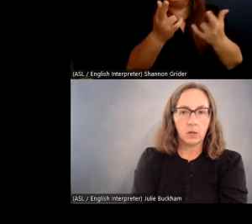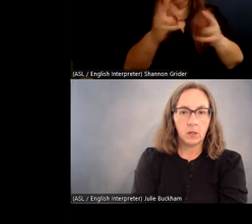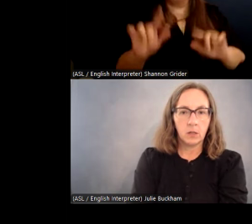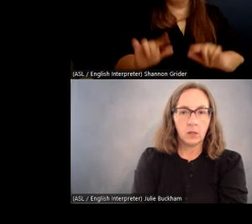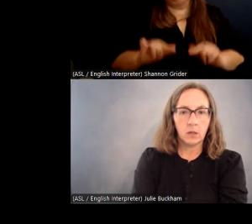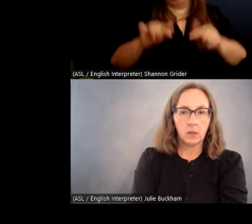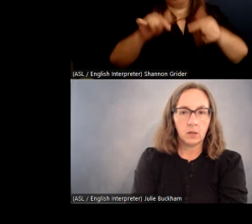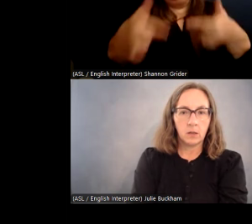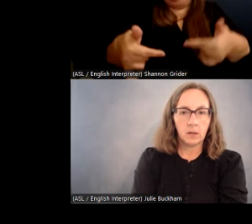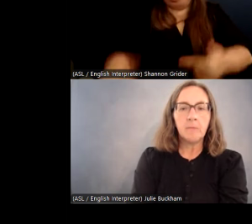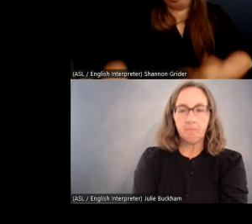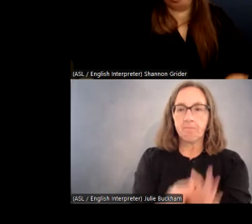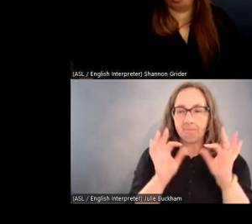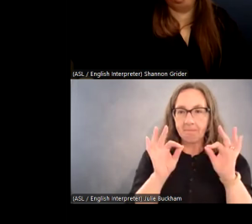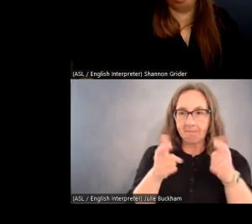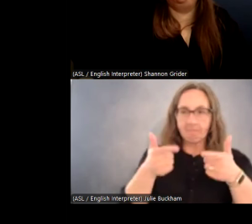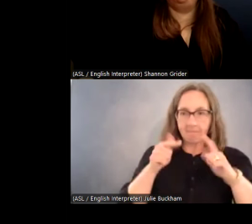Next slide.